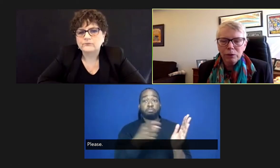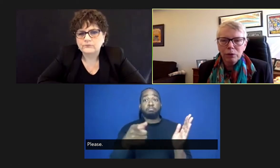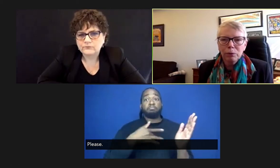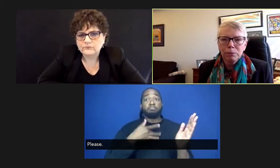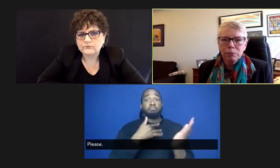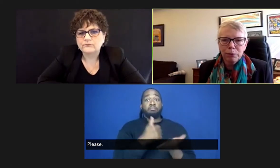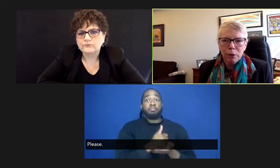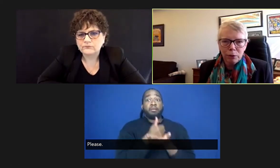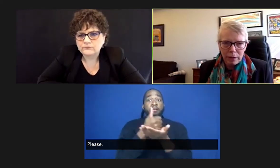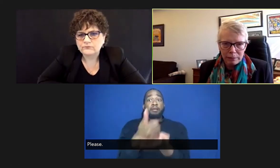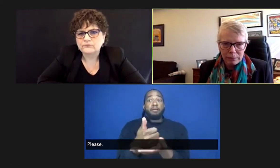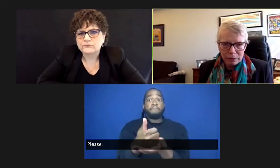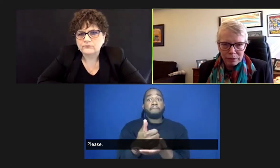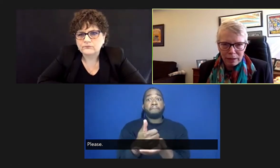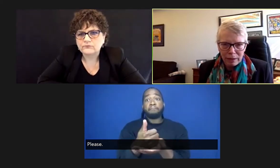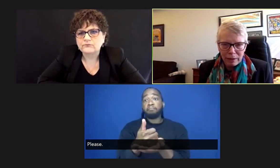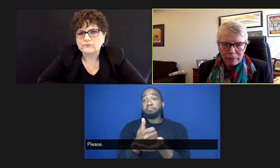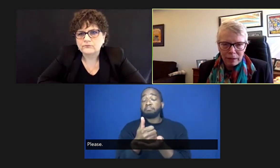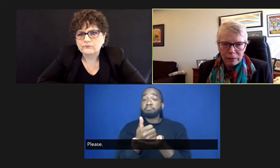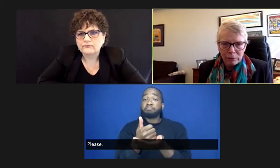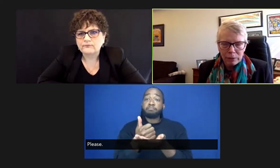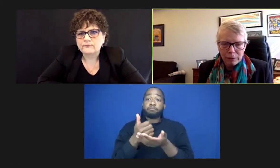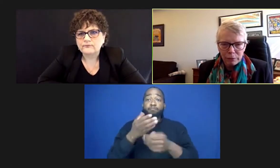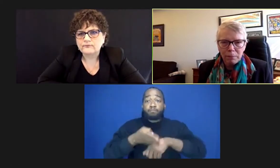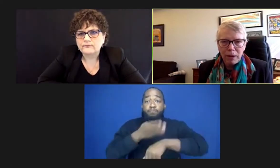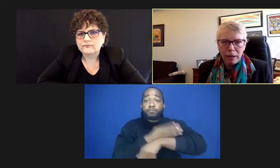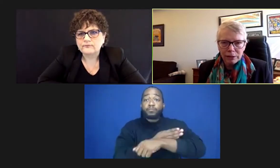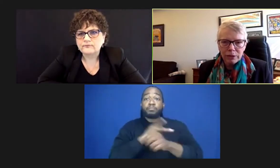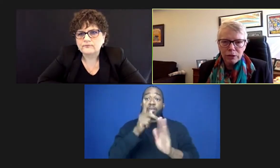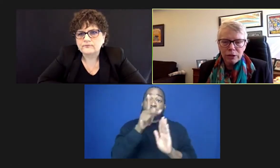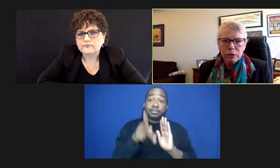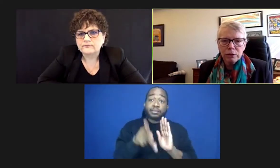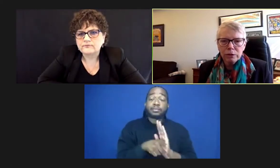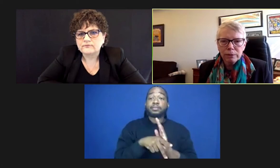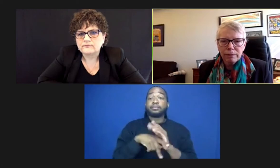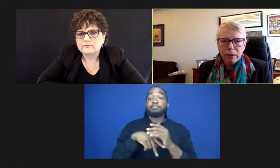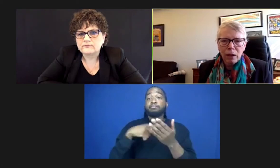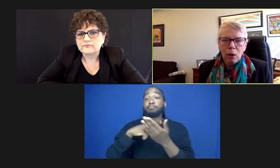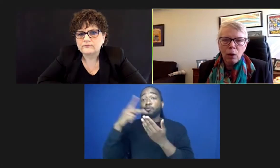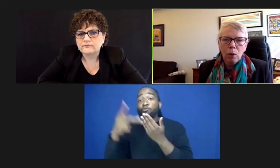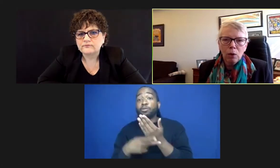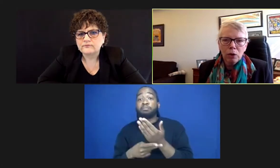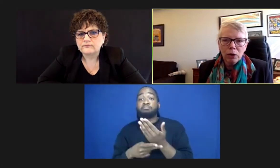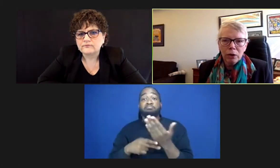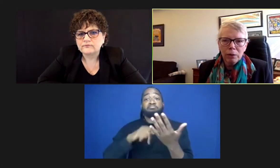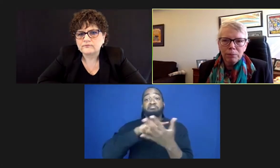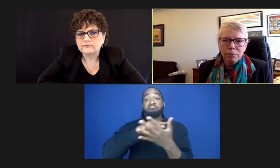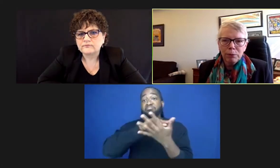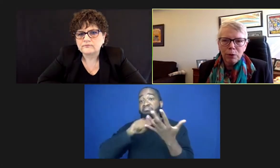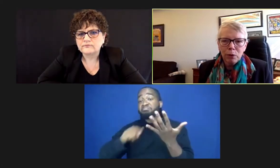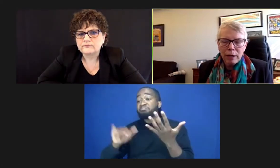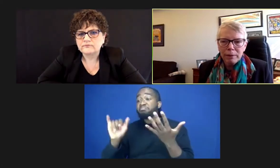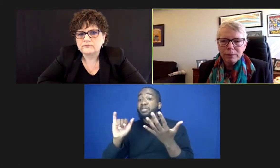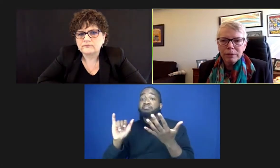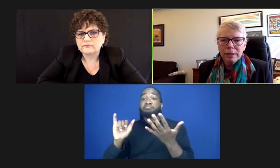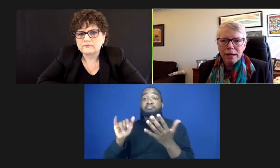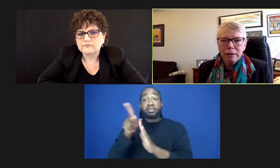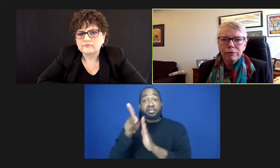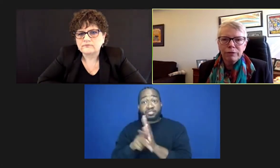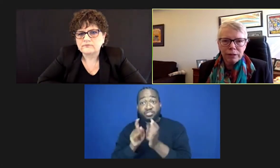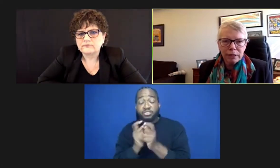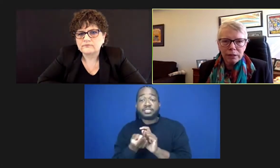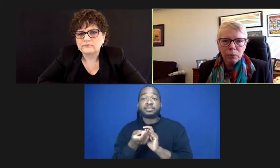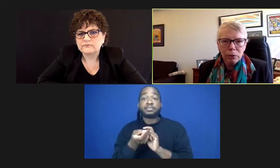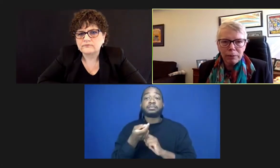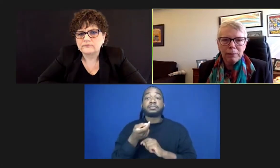policies or programs that for policy changes, or programs